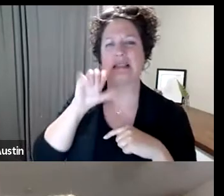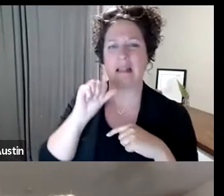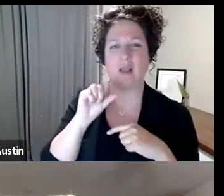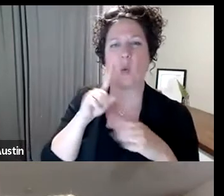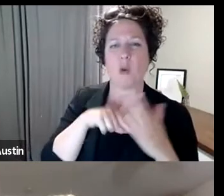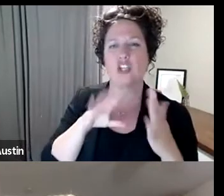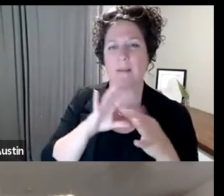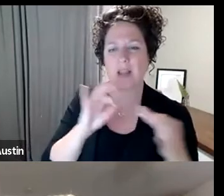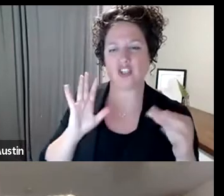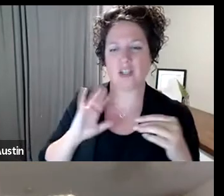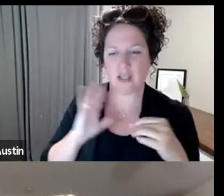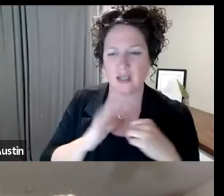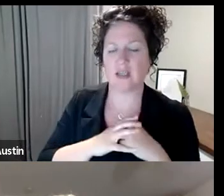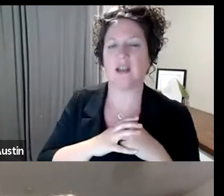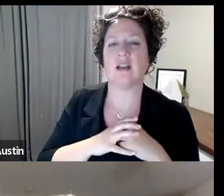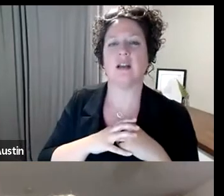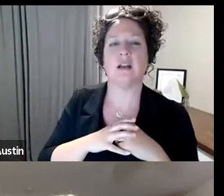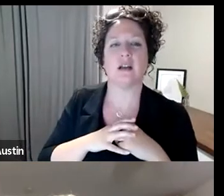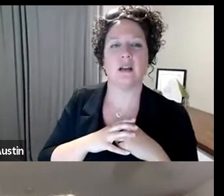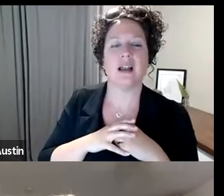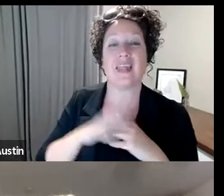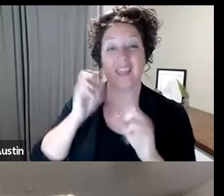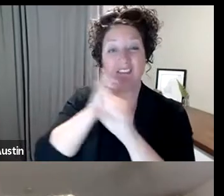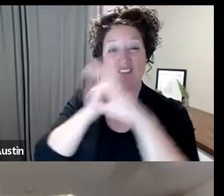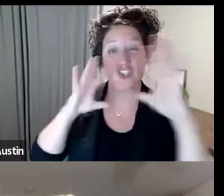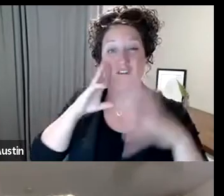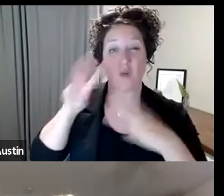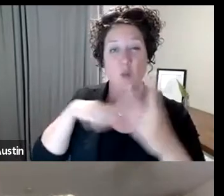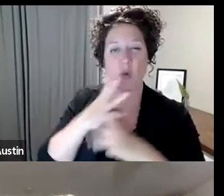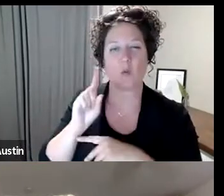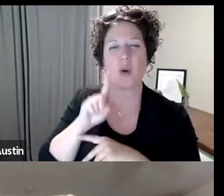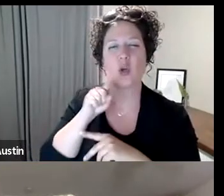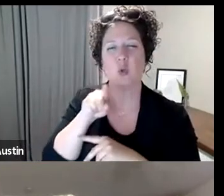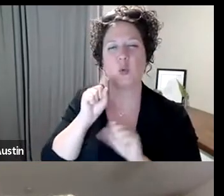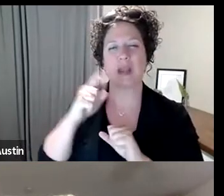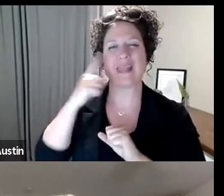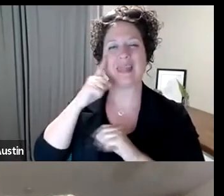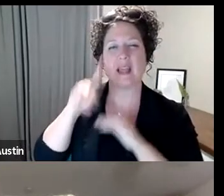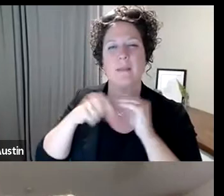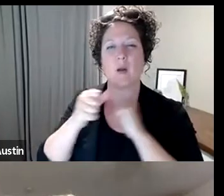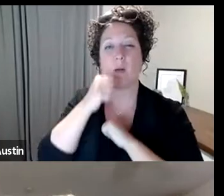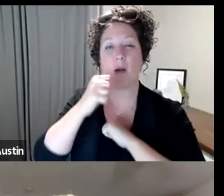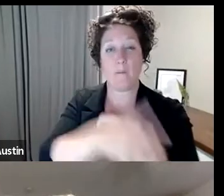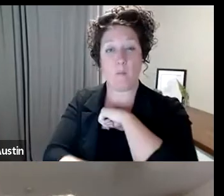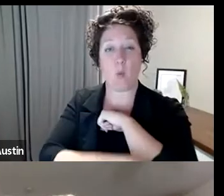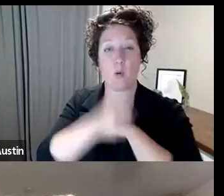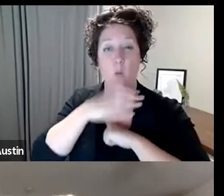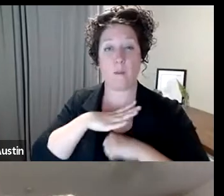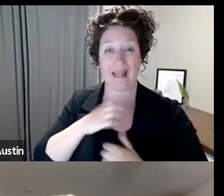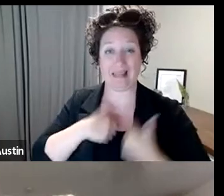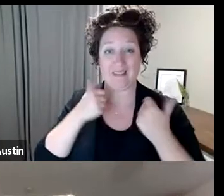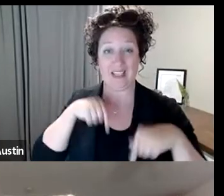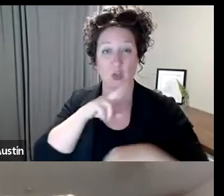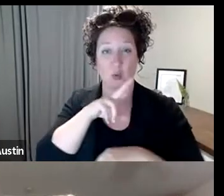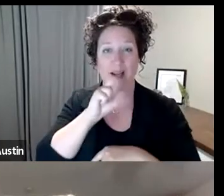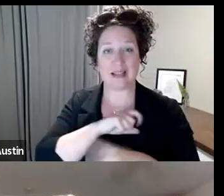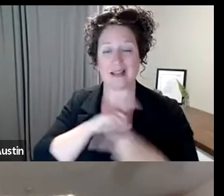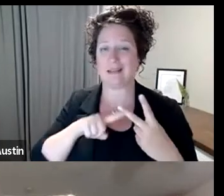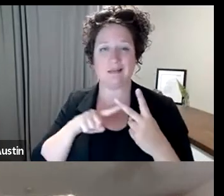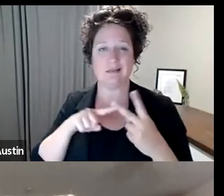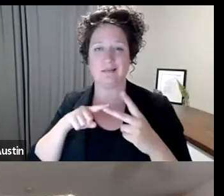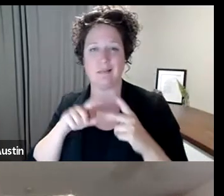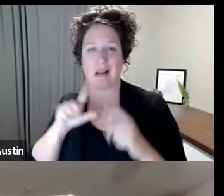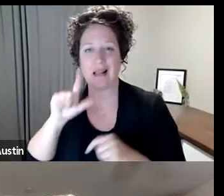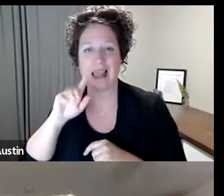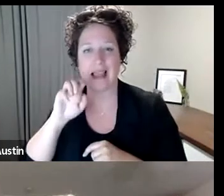and mentioned that the vision for a world where you can think of a poor woman living in the United States, Latin America, South